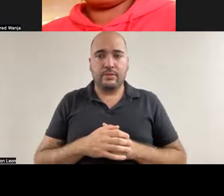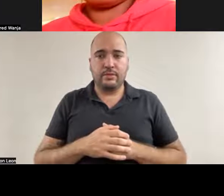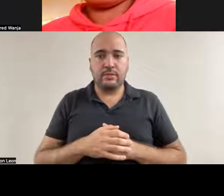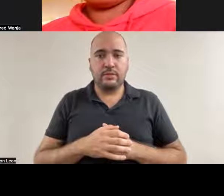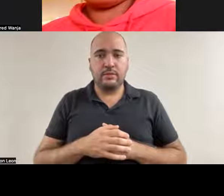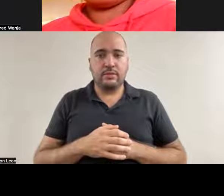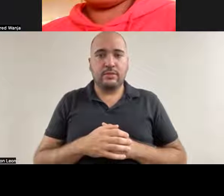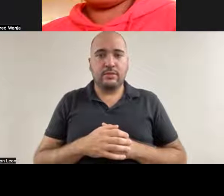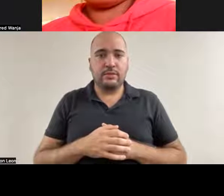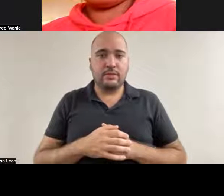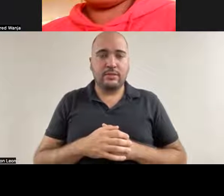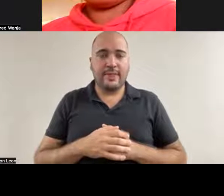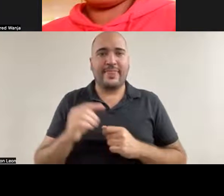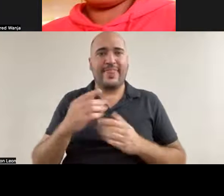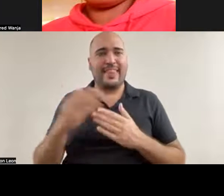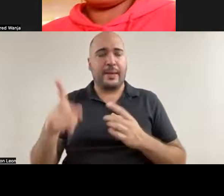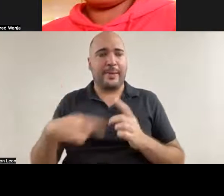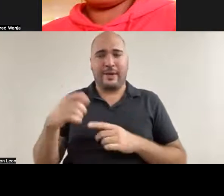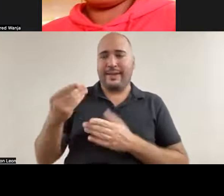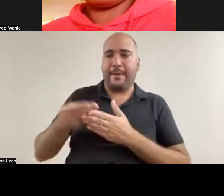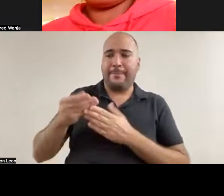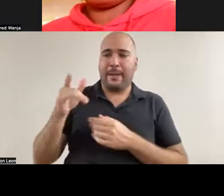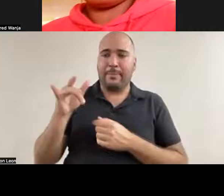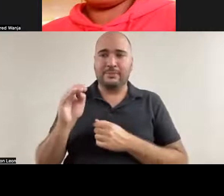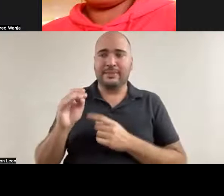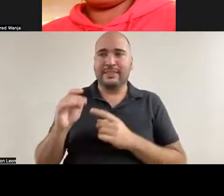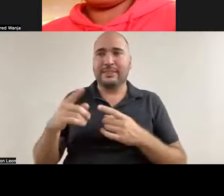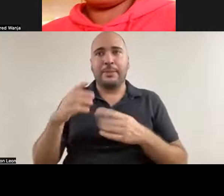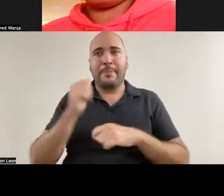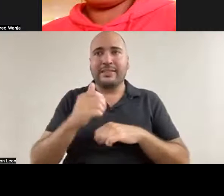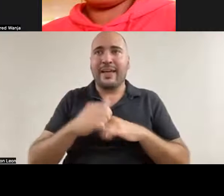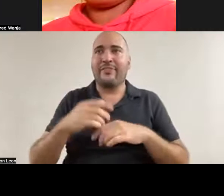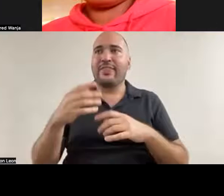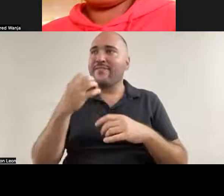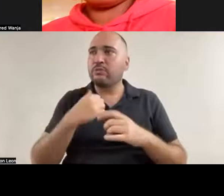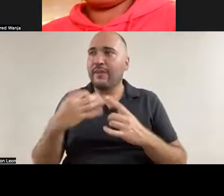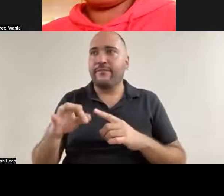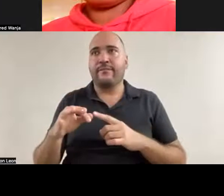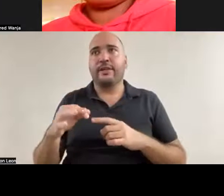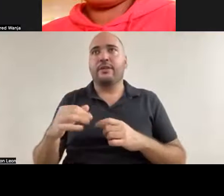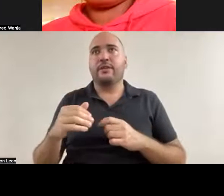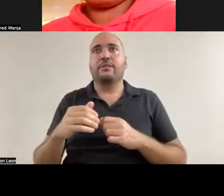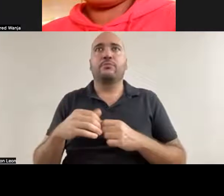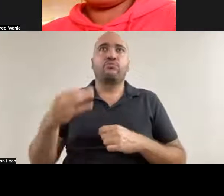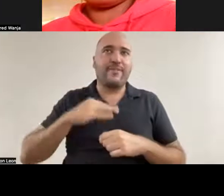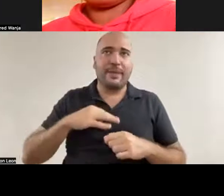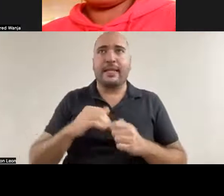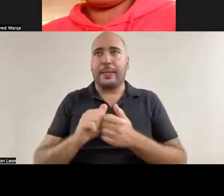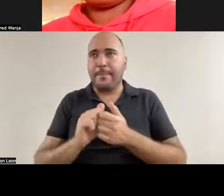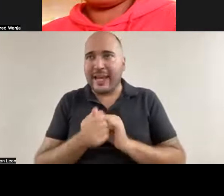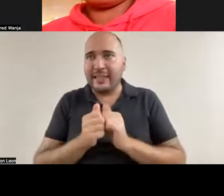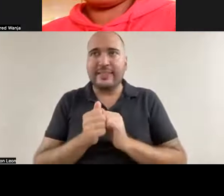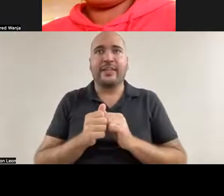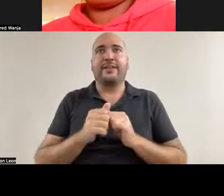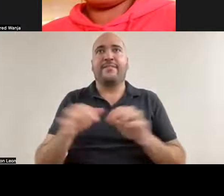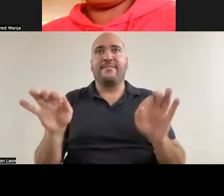capitalism is that it's based in the values of profitability, productivity, competitiveness. And we